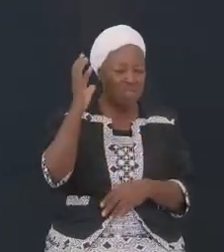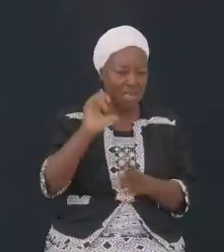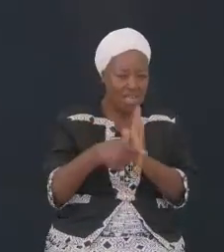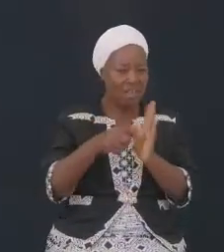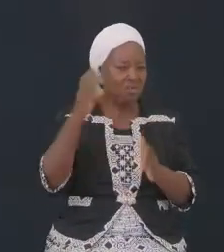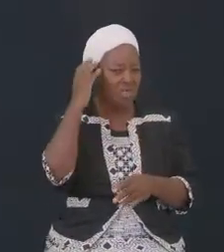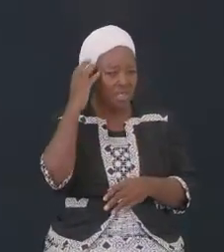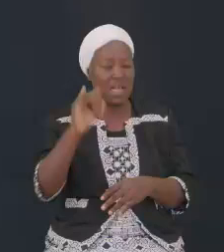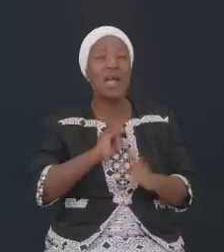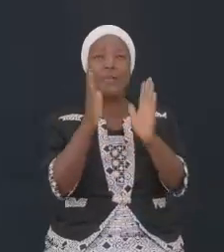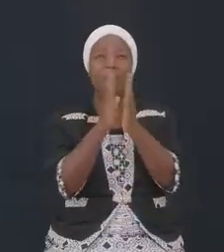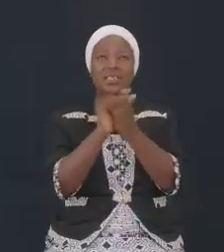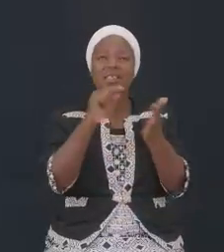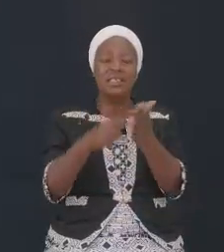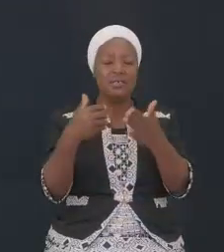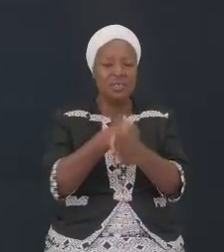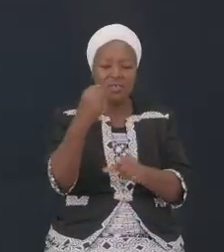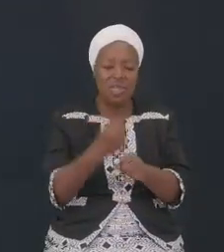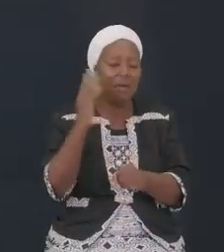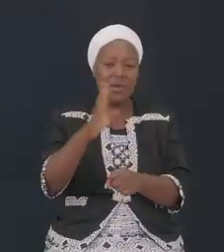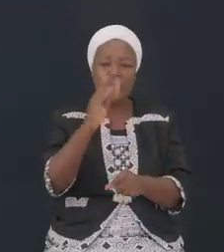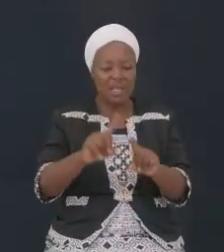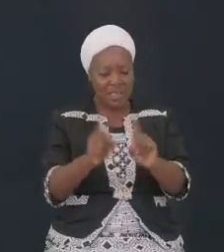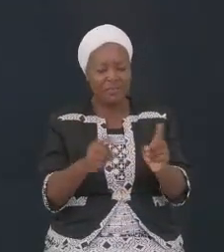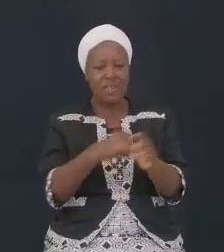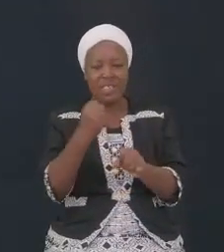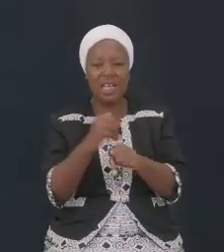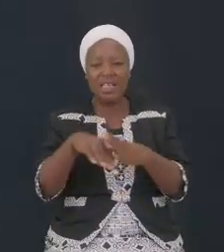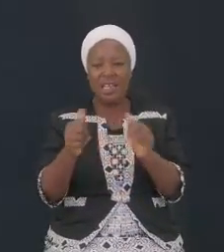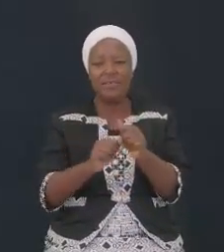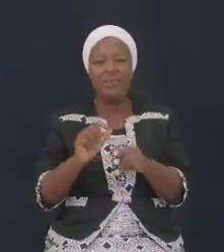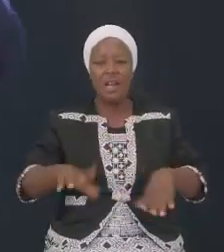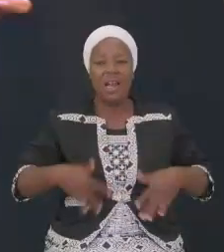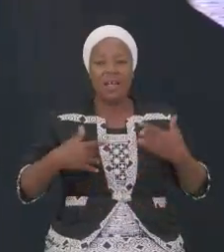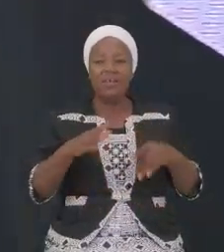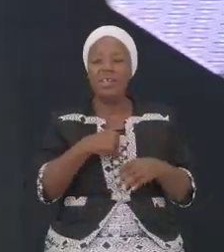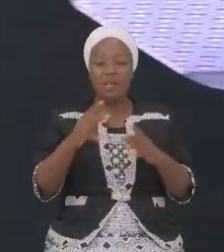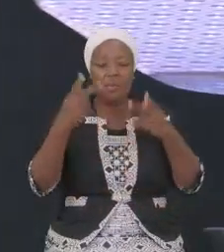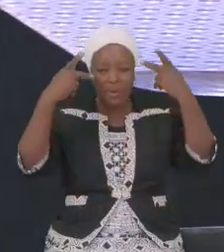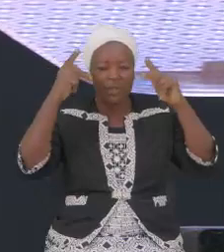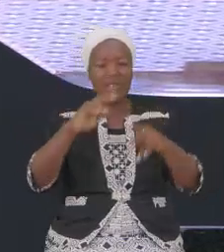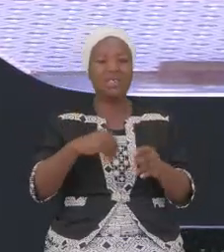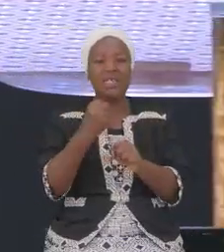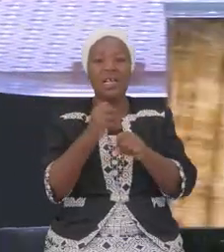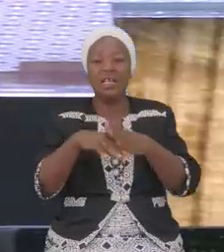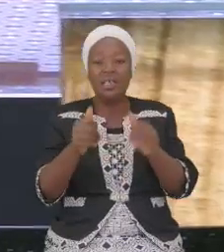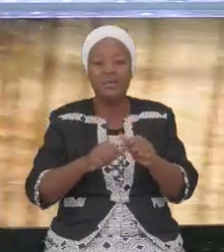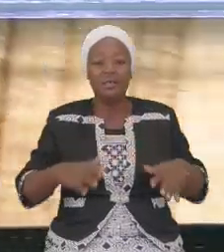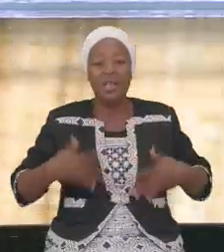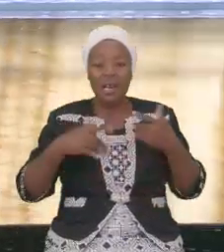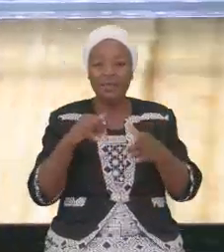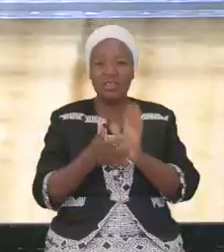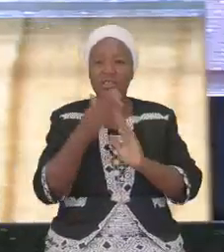I pray that this year will be a different year in every life, a prosperous year in every life,